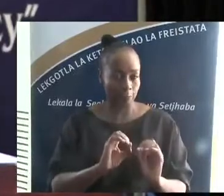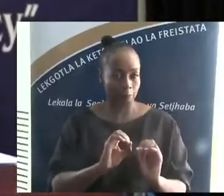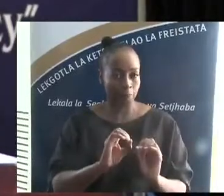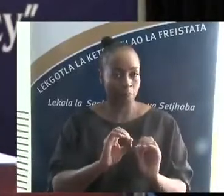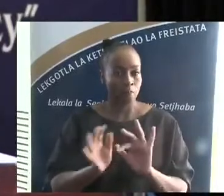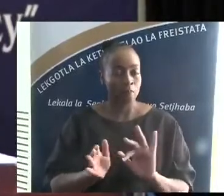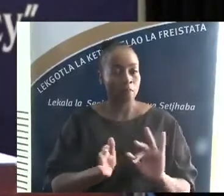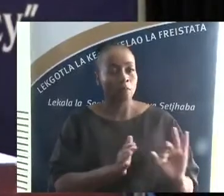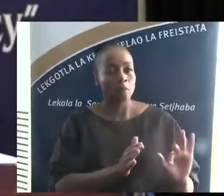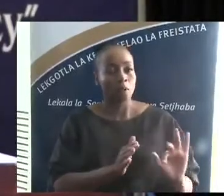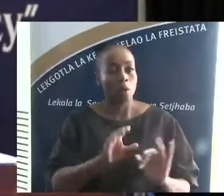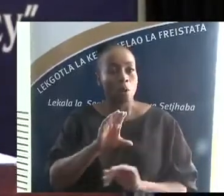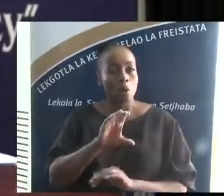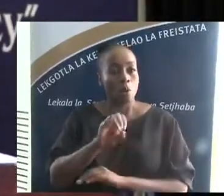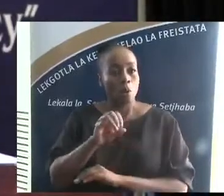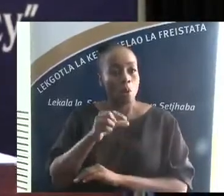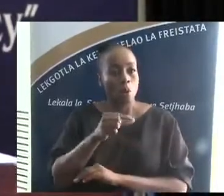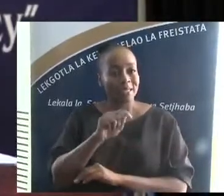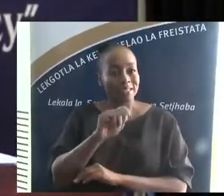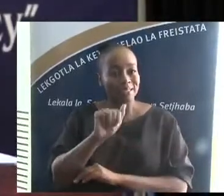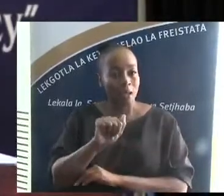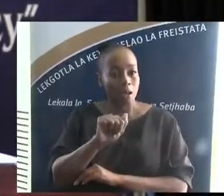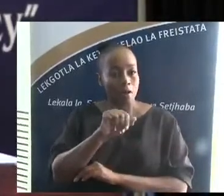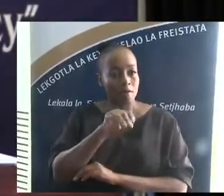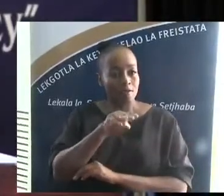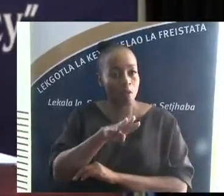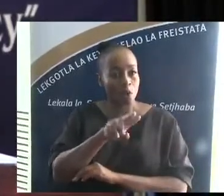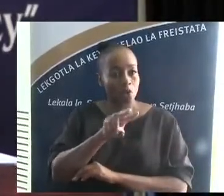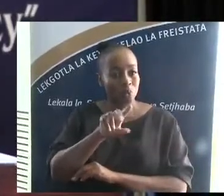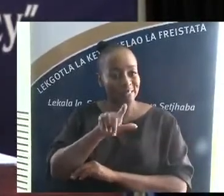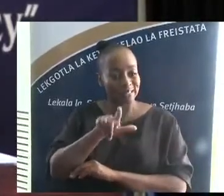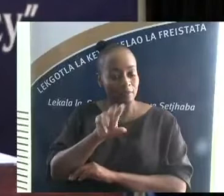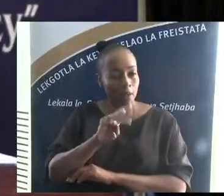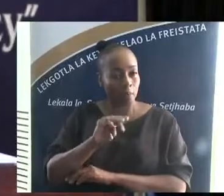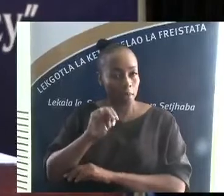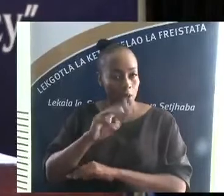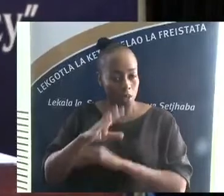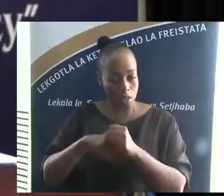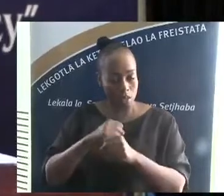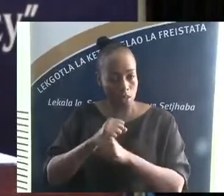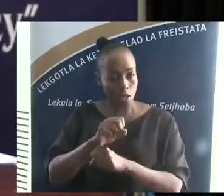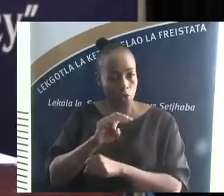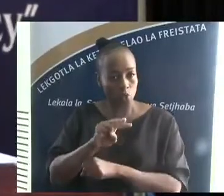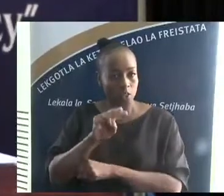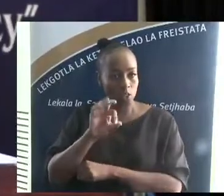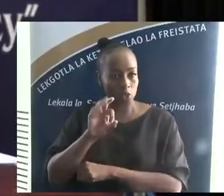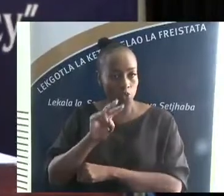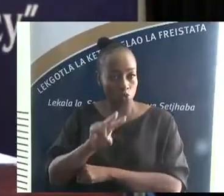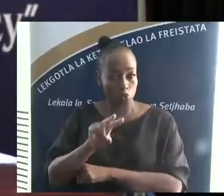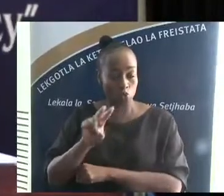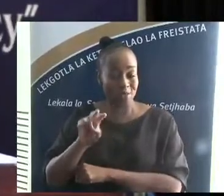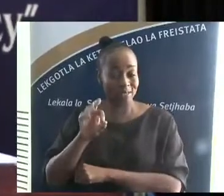COCTA is allocated 427.2 million in 2022-23,